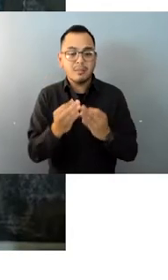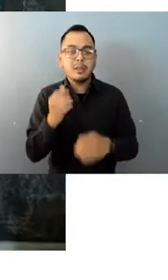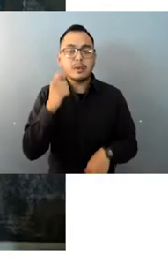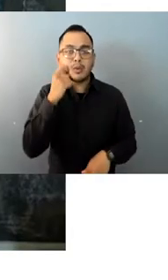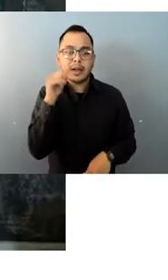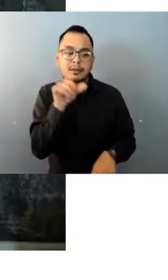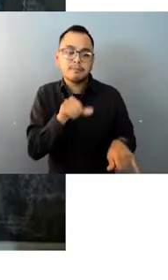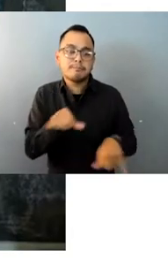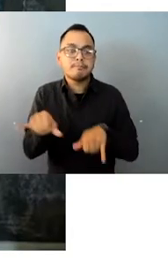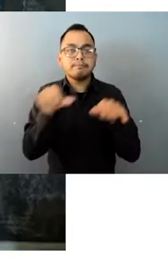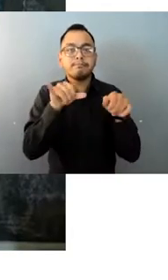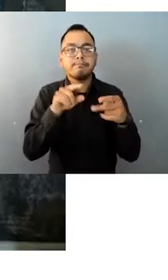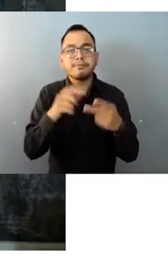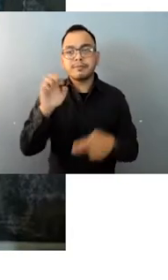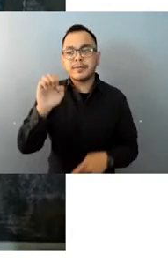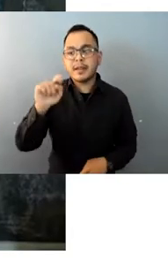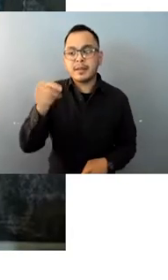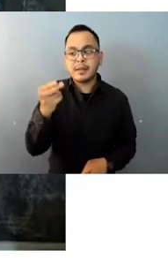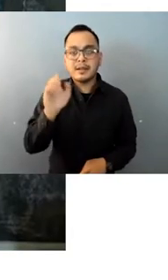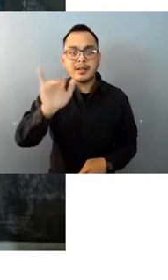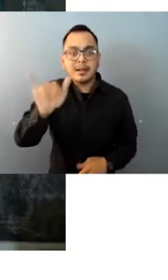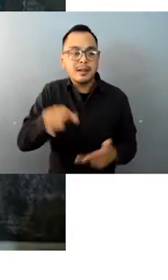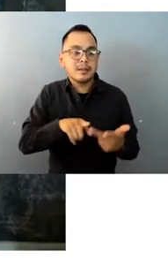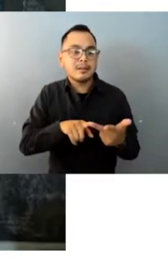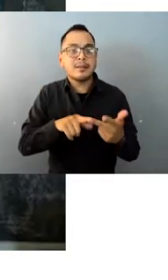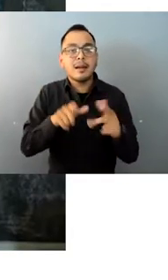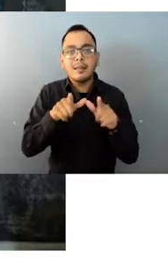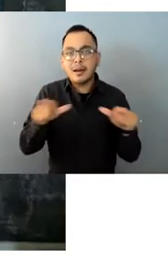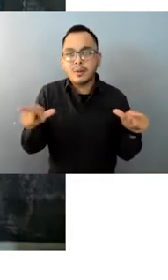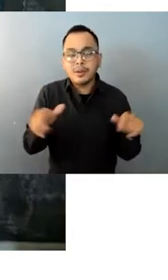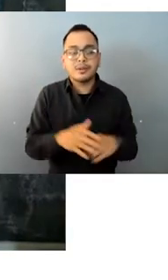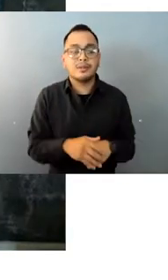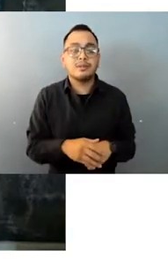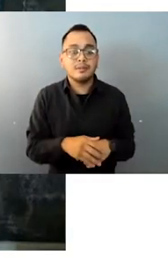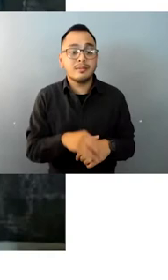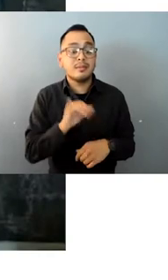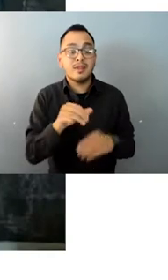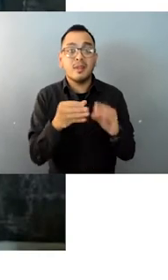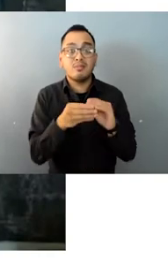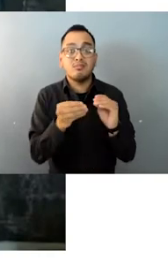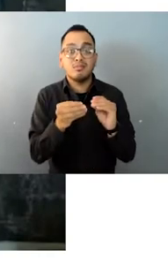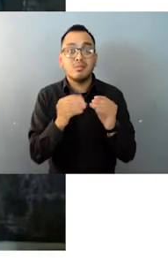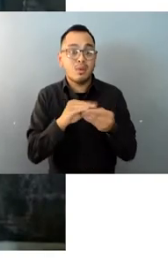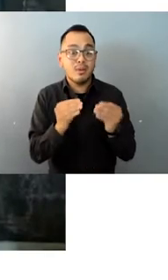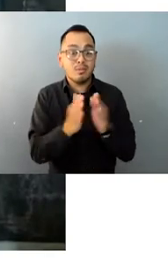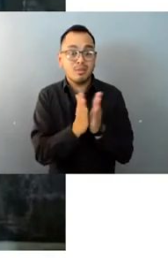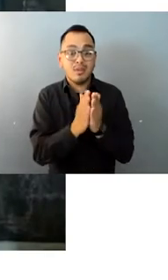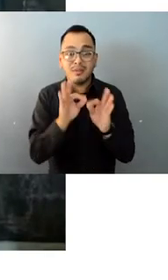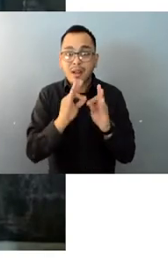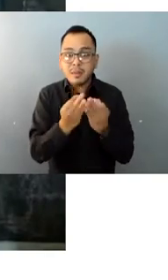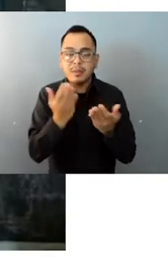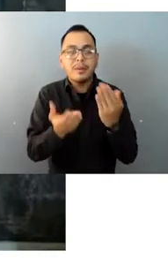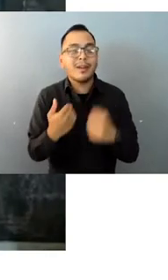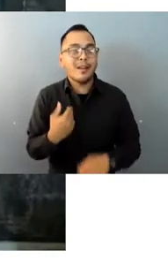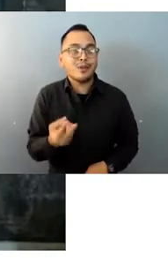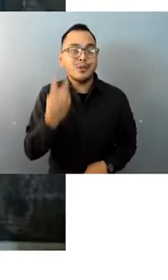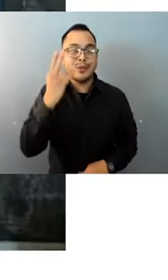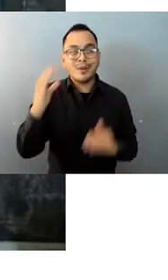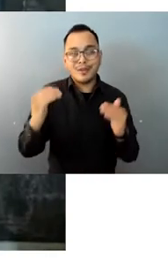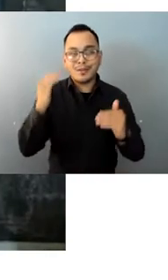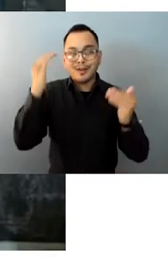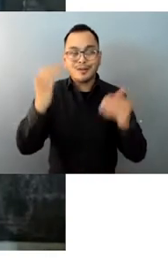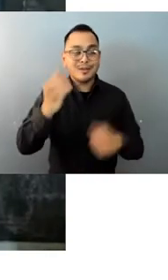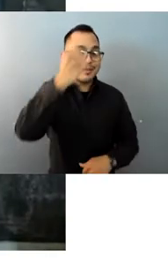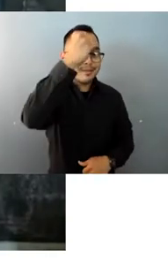shared the same race, ethnicity, and language. Very likely, the storybook family was headed by two adults, one man,